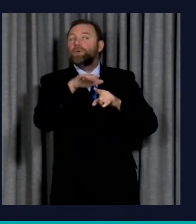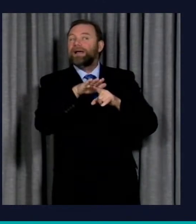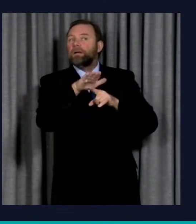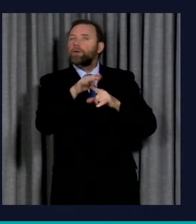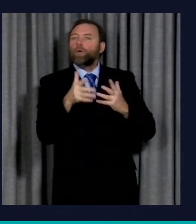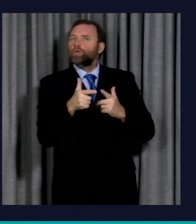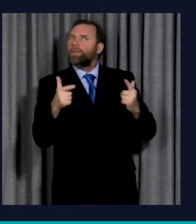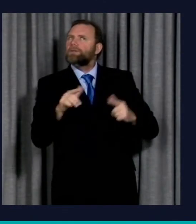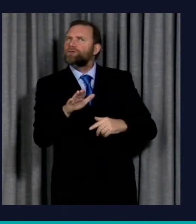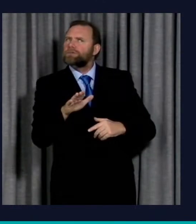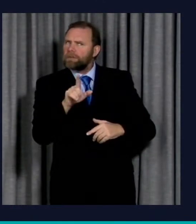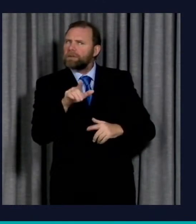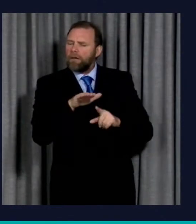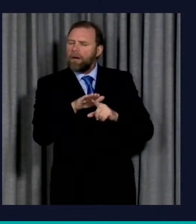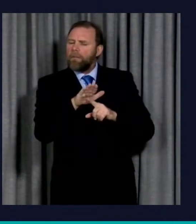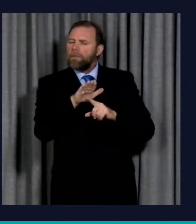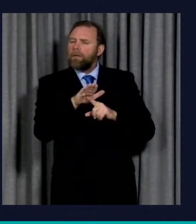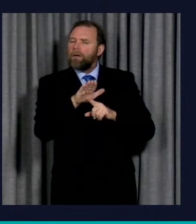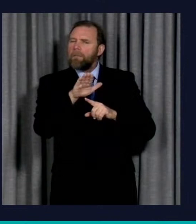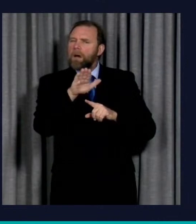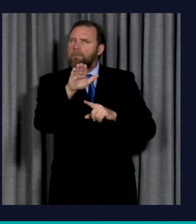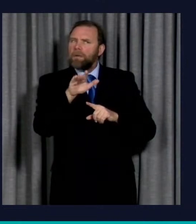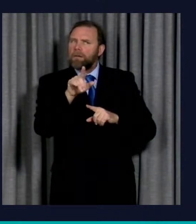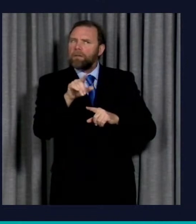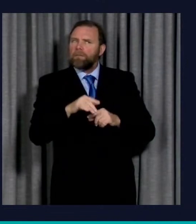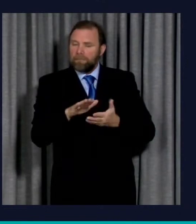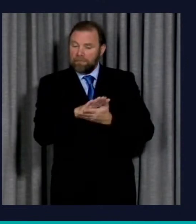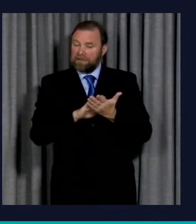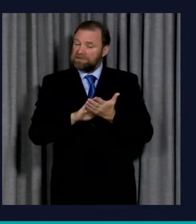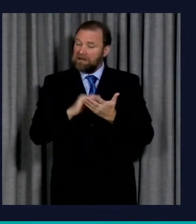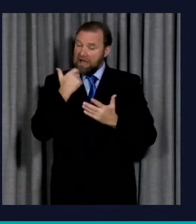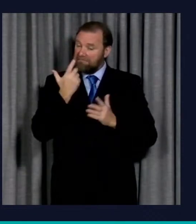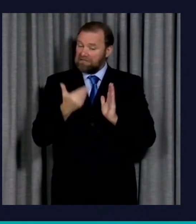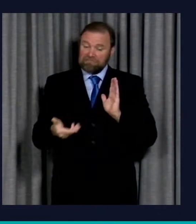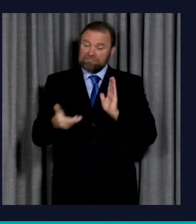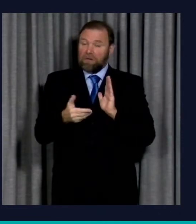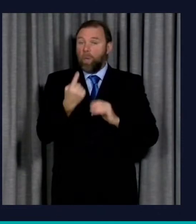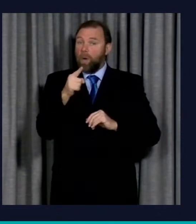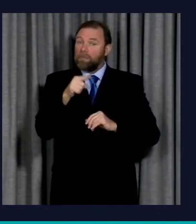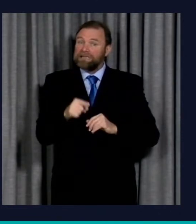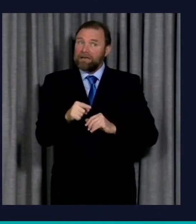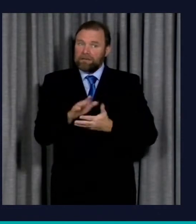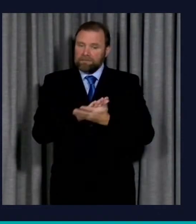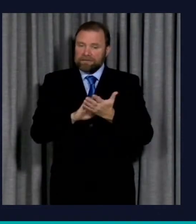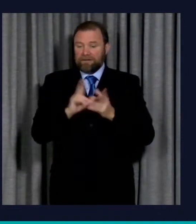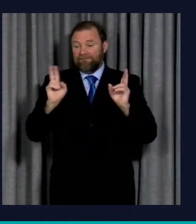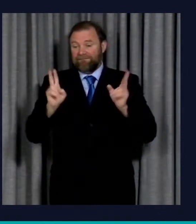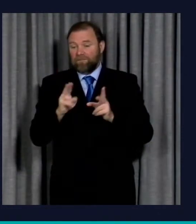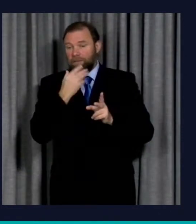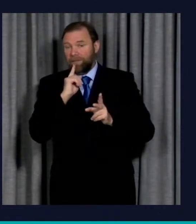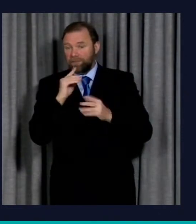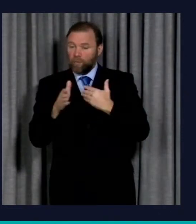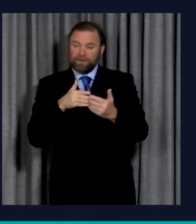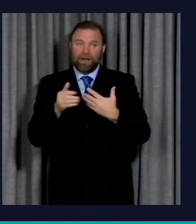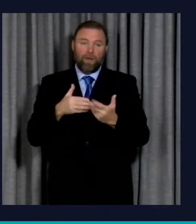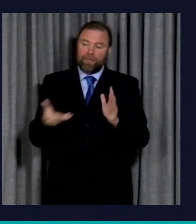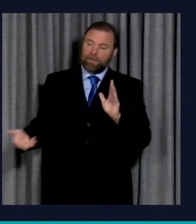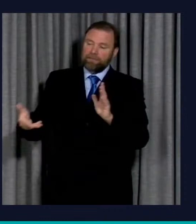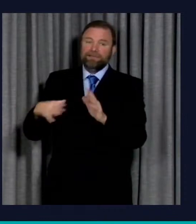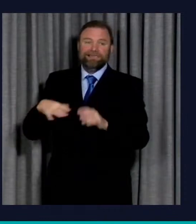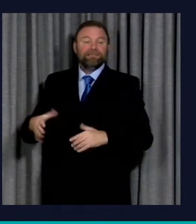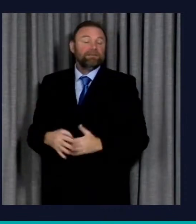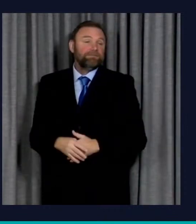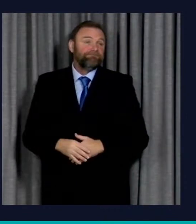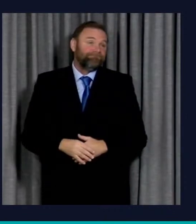but every single % of people who aren't able to be in work is fewer people to deal with an additional demand.